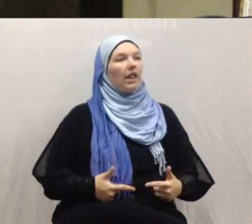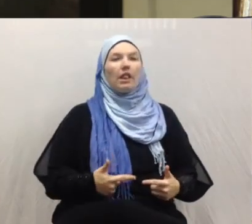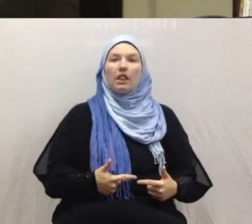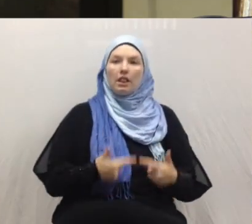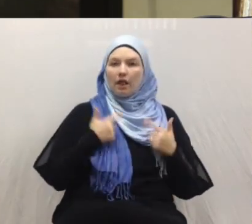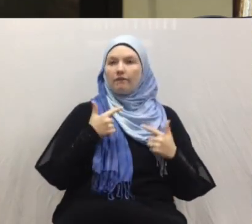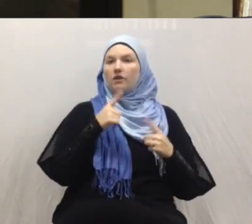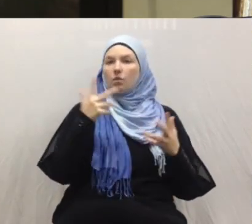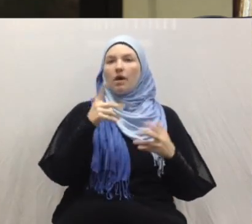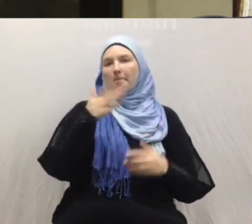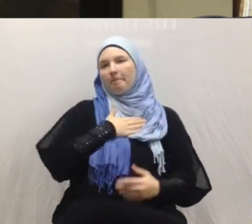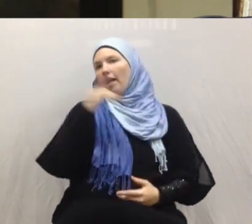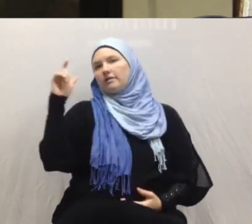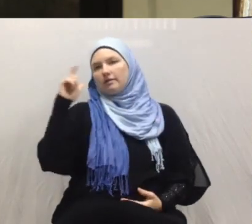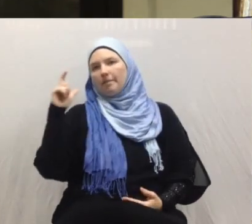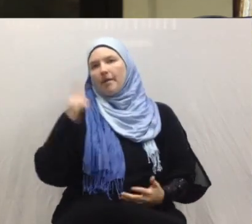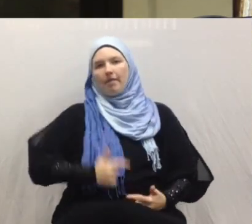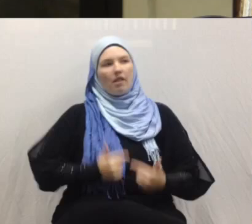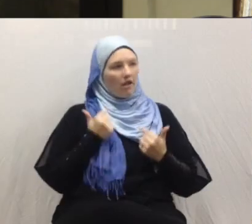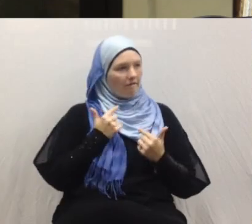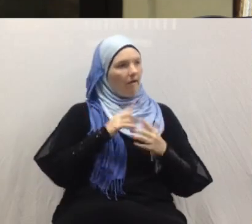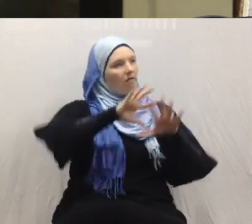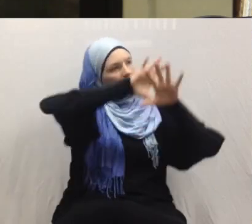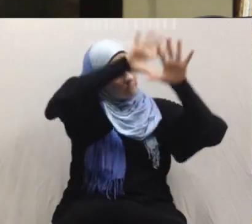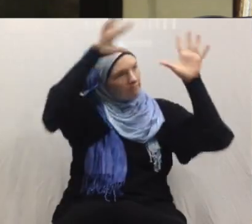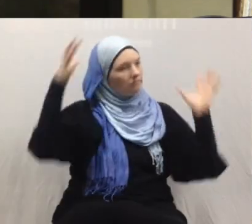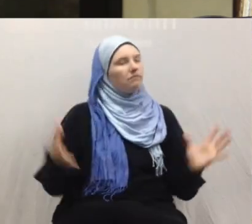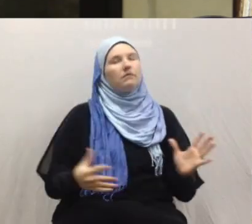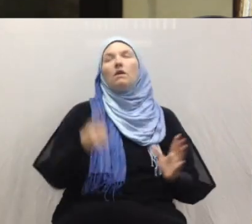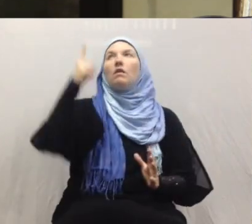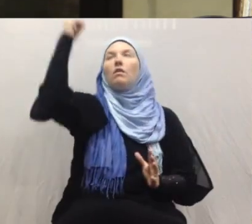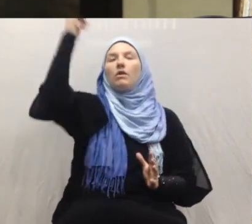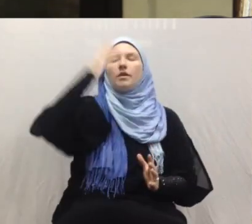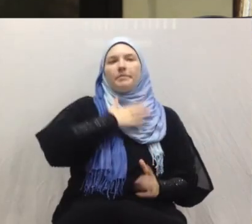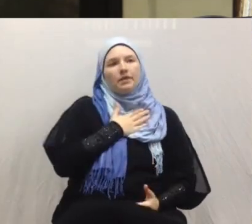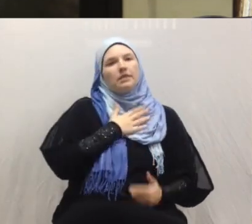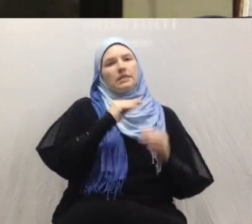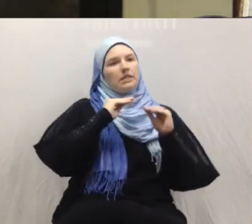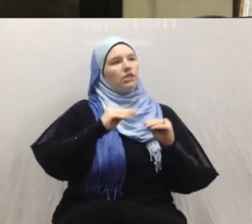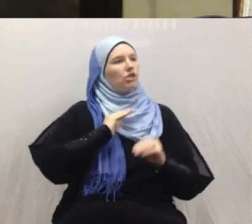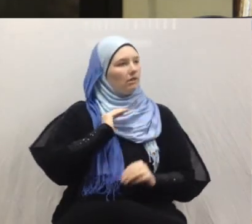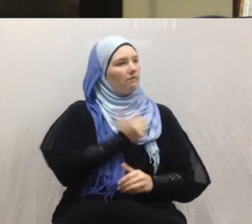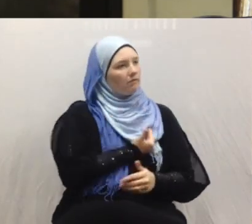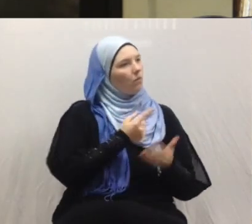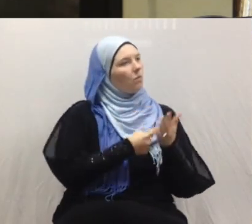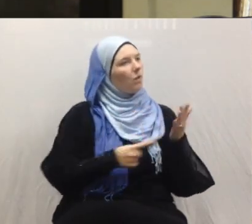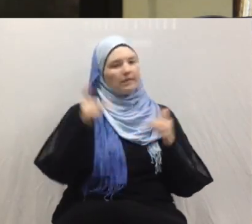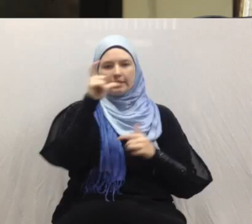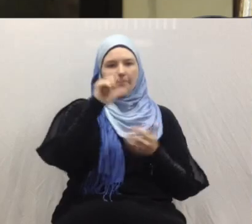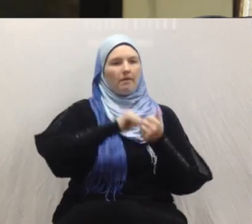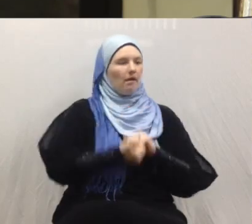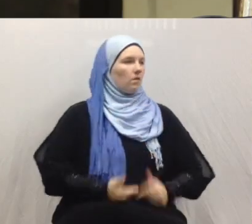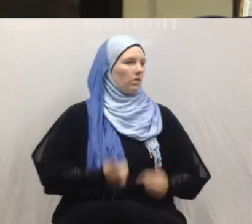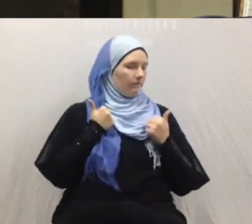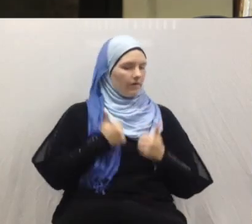and guidance is comprehensive and encompassing. May Allah subhanahu wa ta'ala teach us what is Islam and how to live